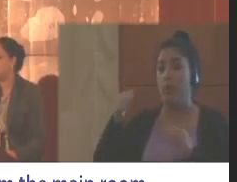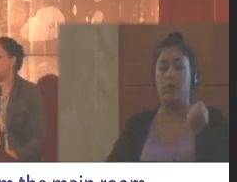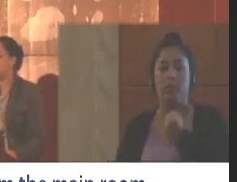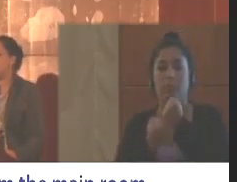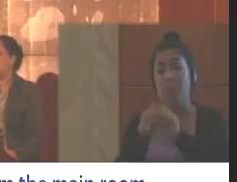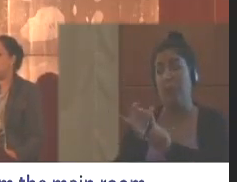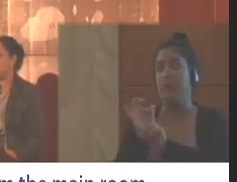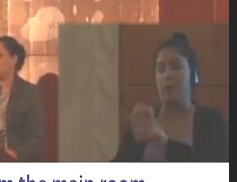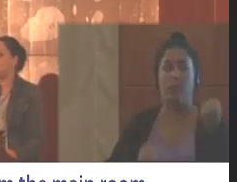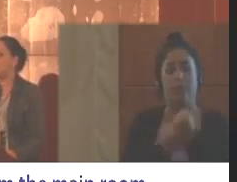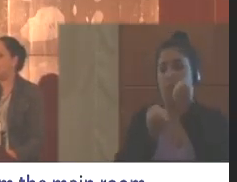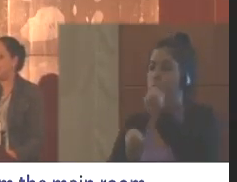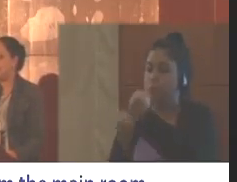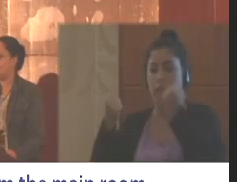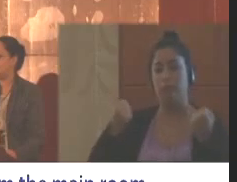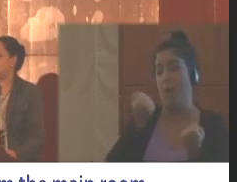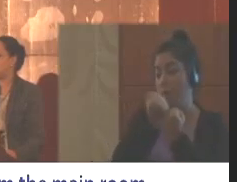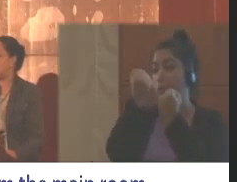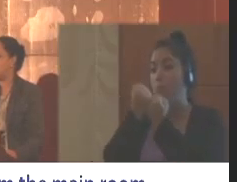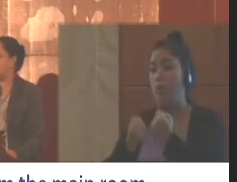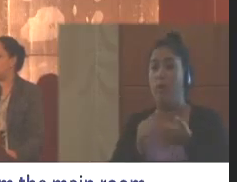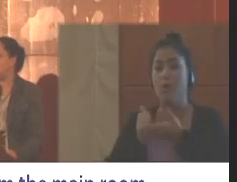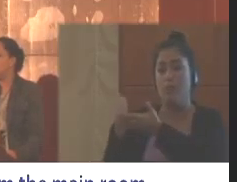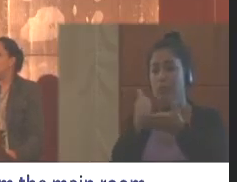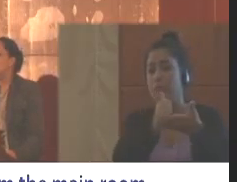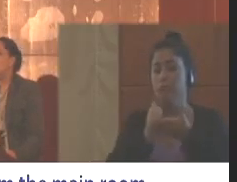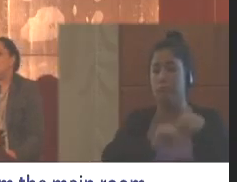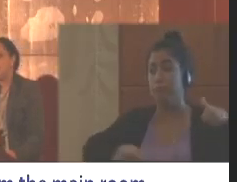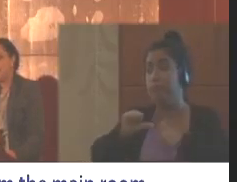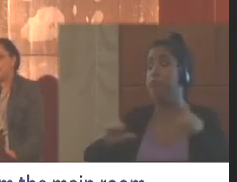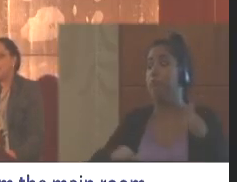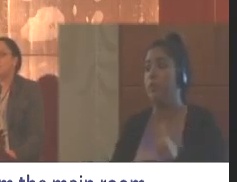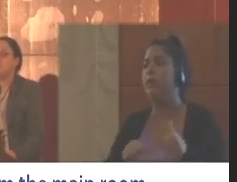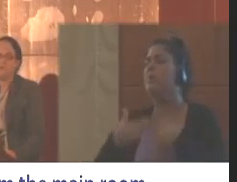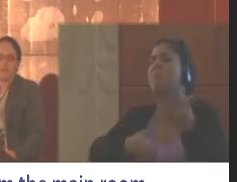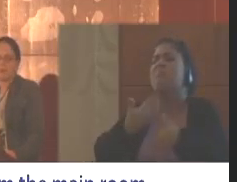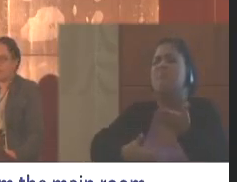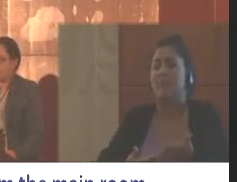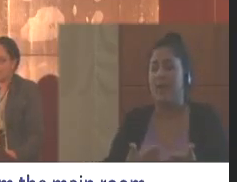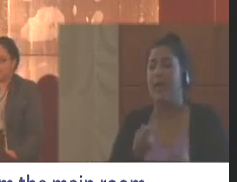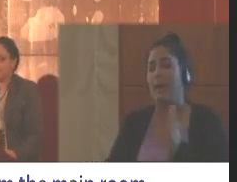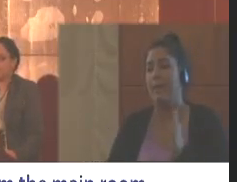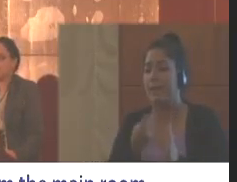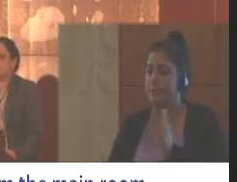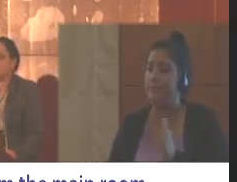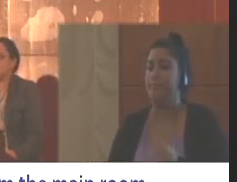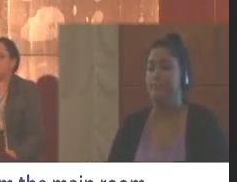role on changing reforms on governability and risk management,